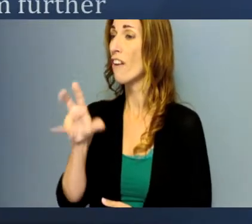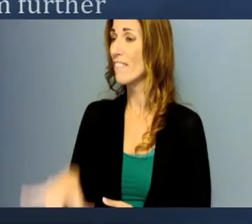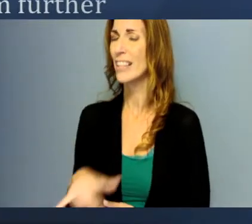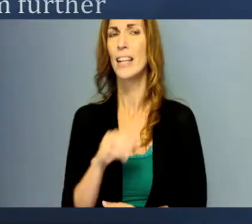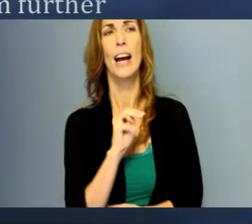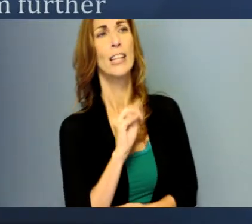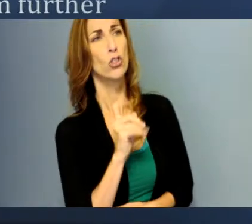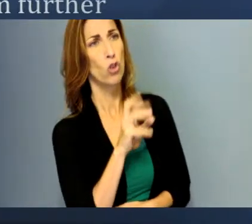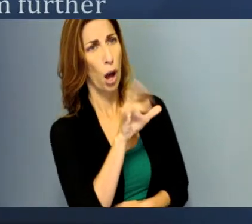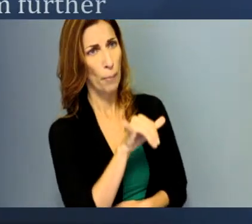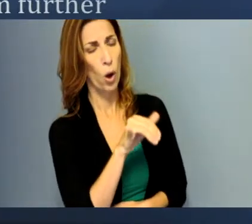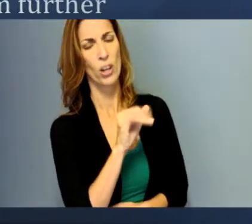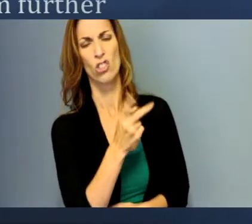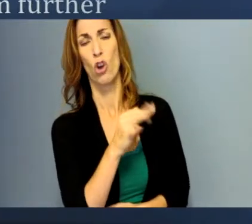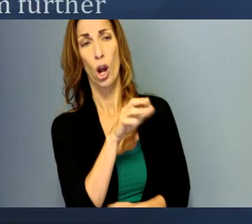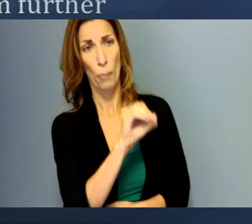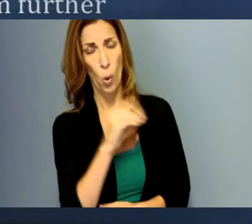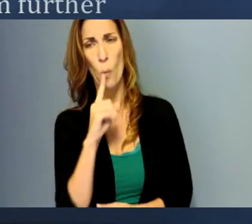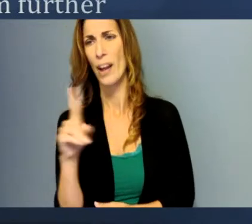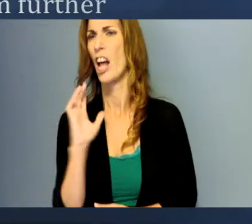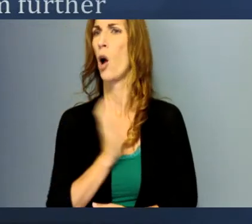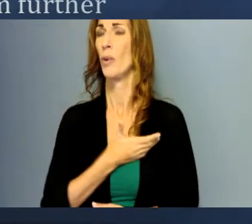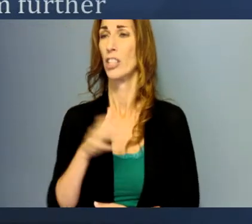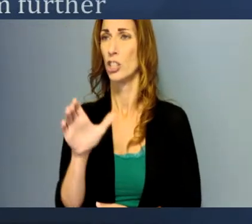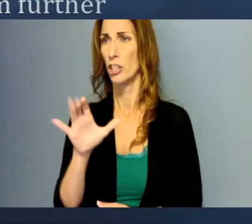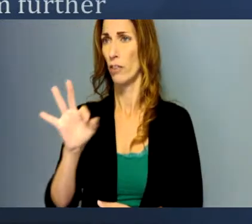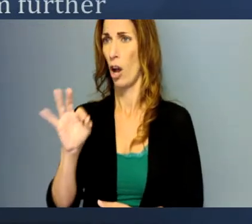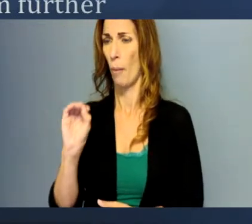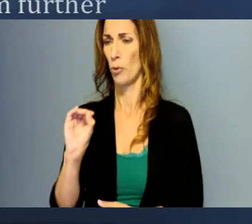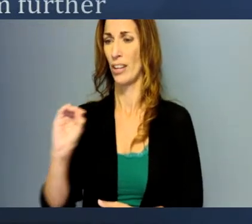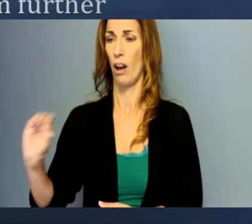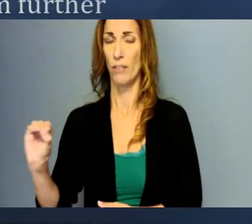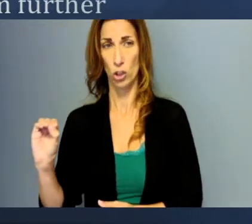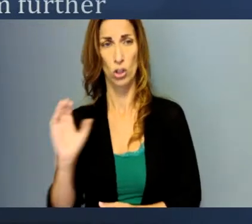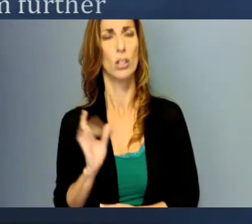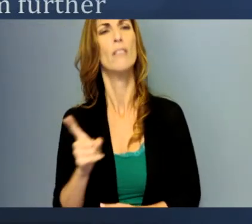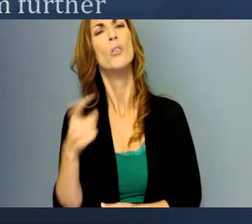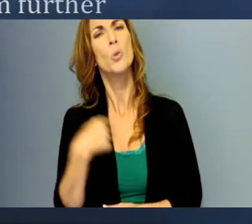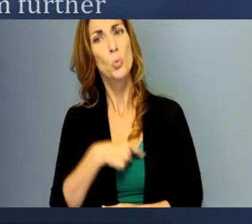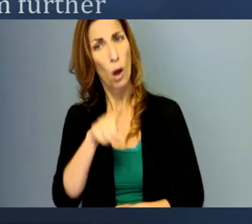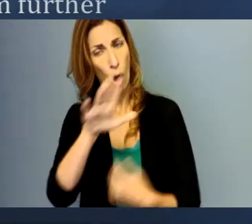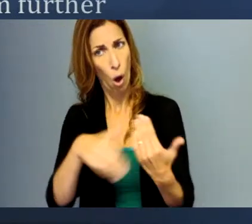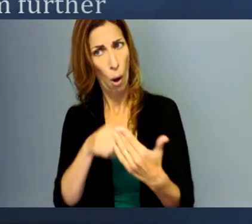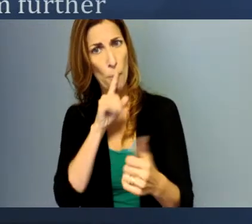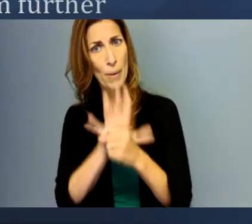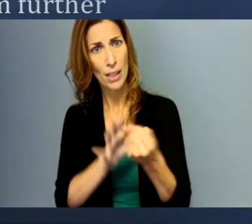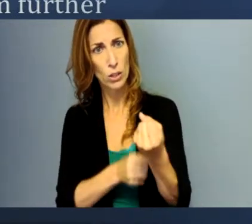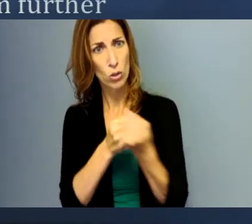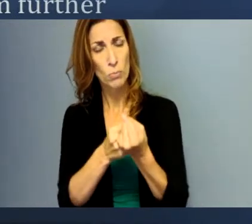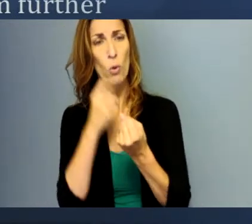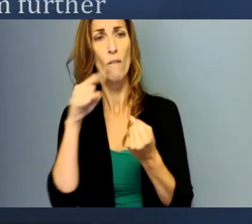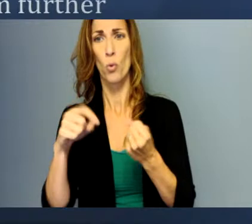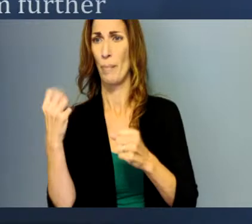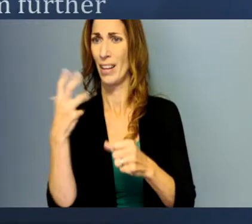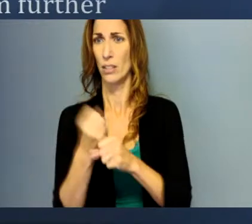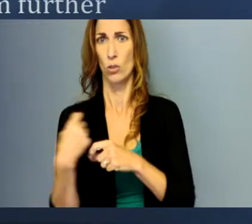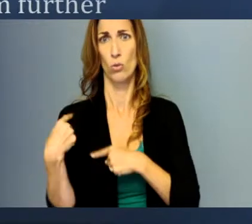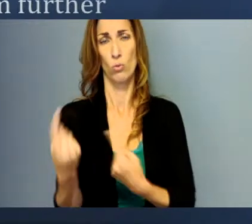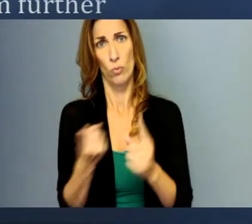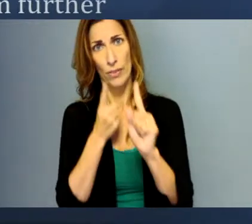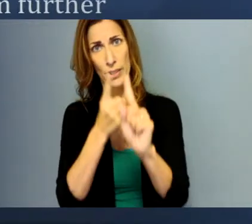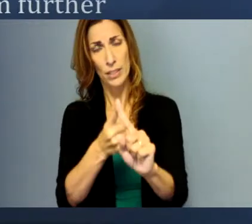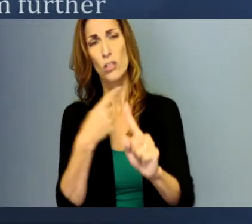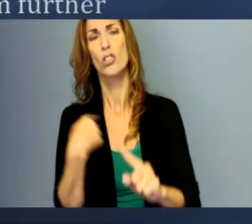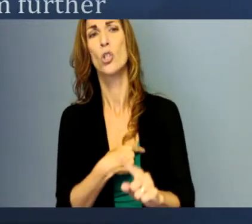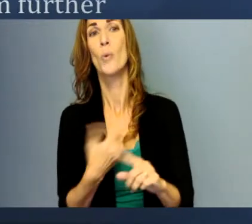as well as our Chief Operating Officer, Margie McKevitt, you have pledged your support throughout the years to this initiative. And again, we've